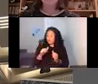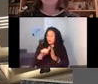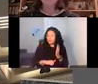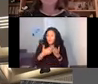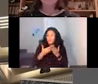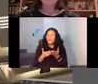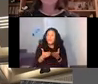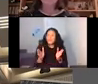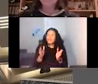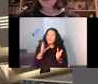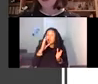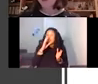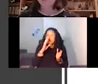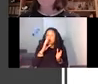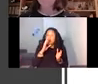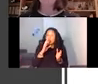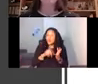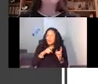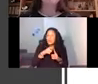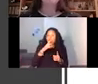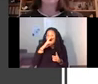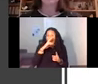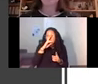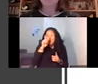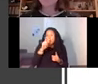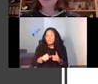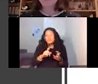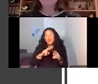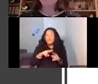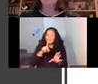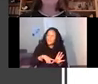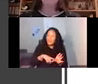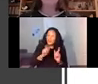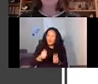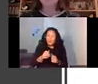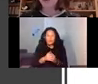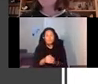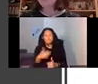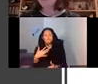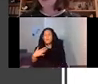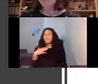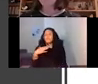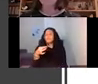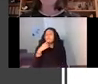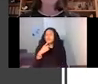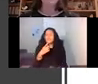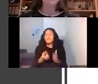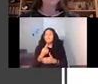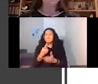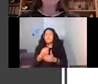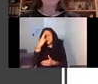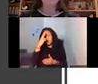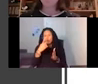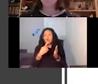of the Year Award. I've volunteered for the last few years at events called Raspberry Jams, which are big